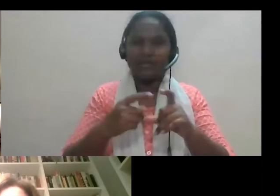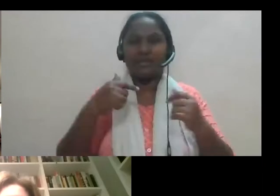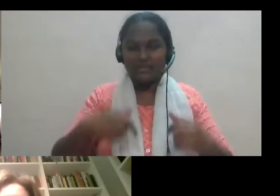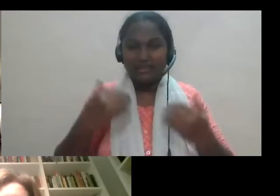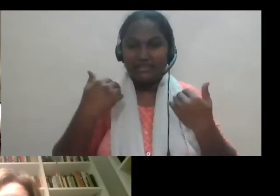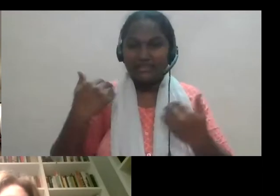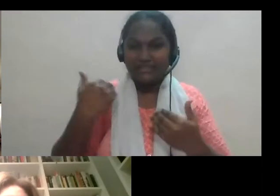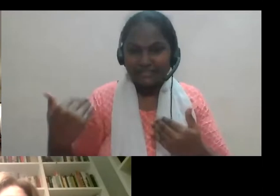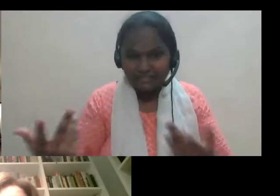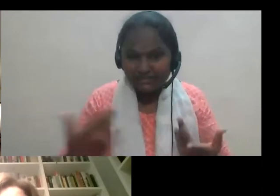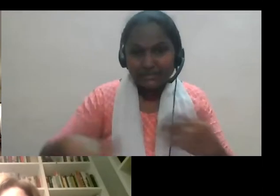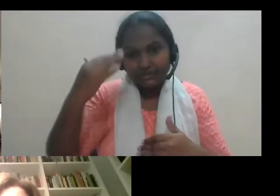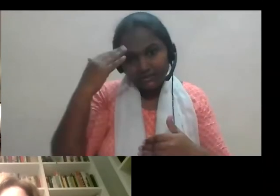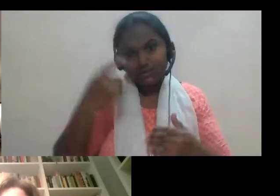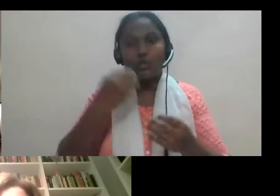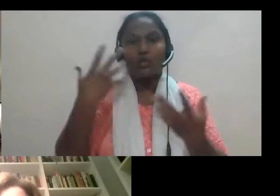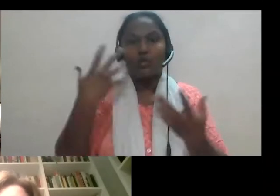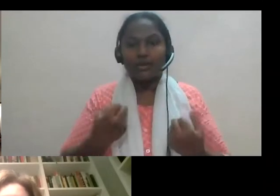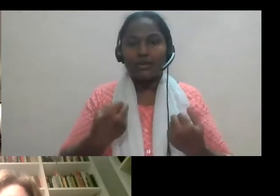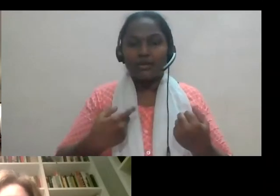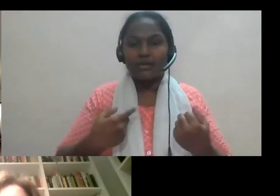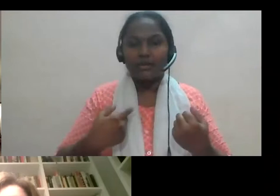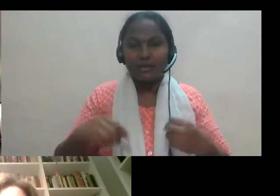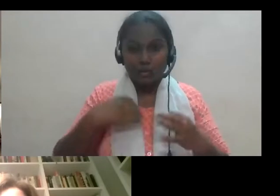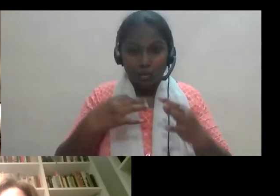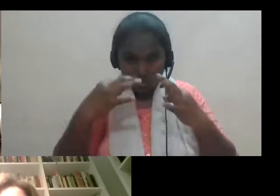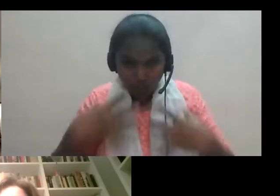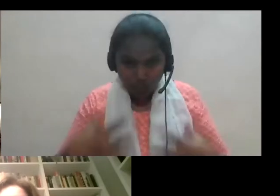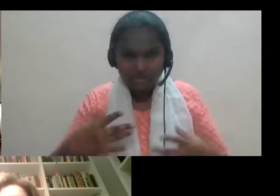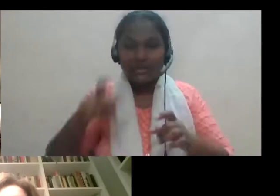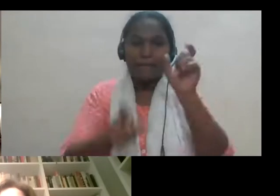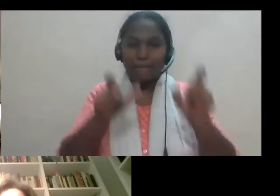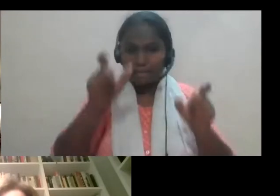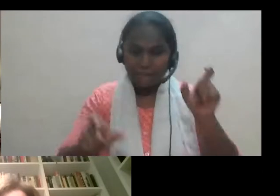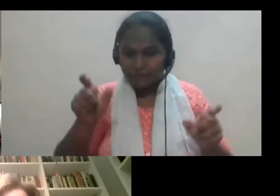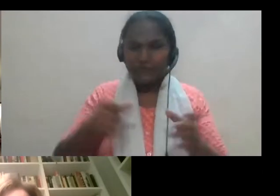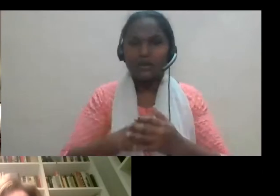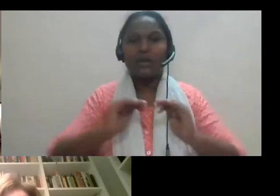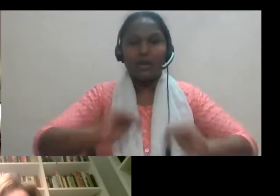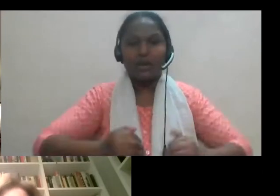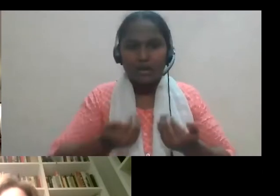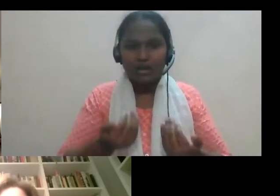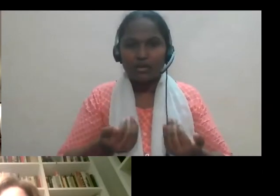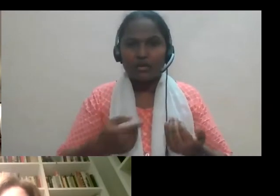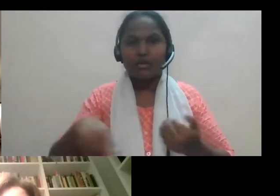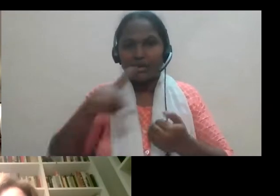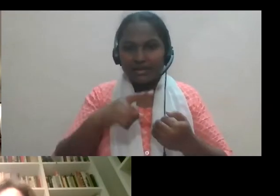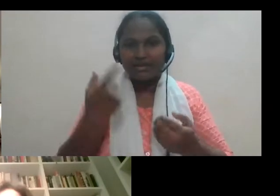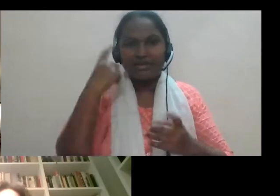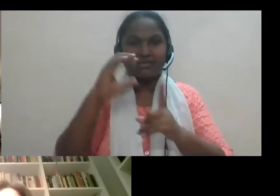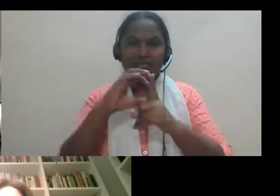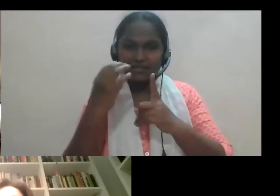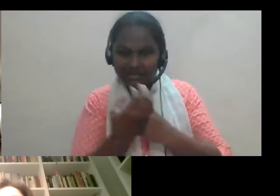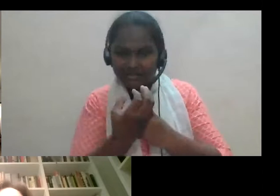ancestors, let's say, but also our originary peoples. So how is it that this culture